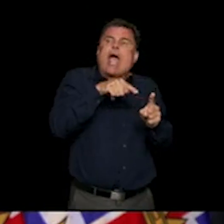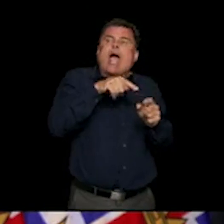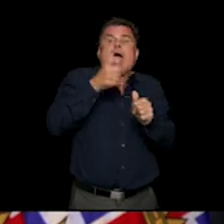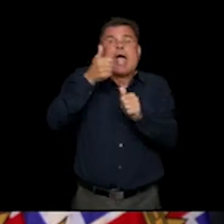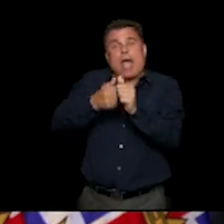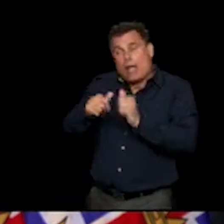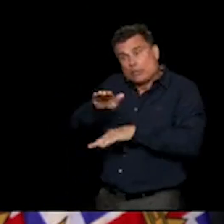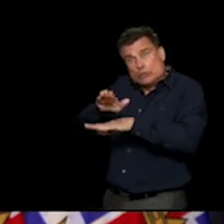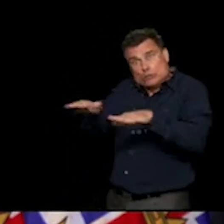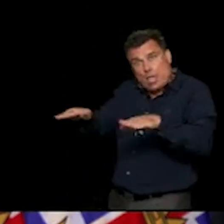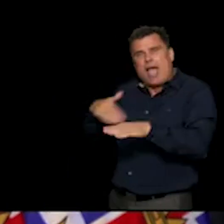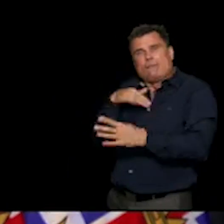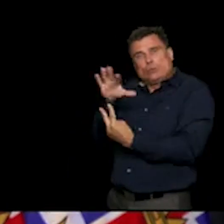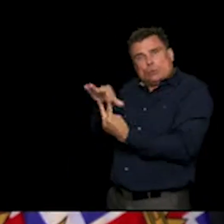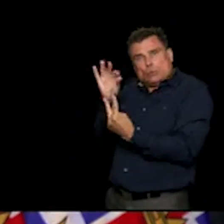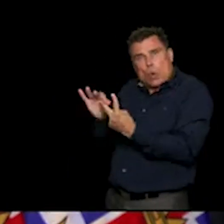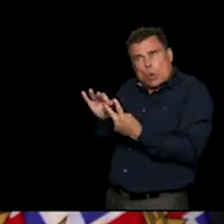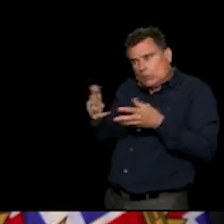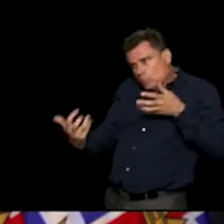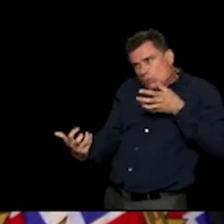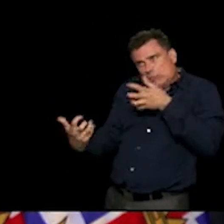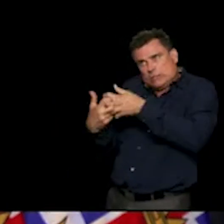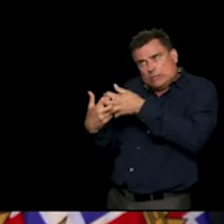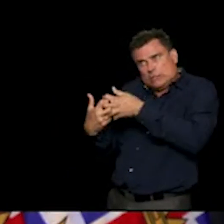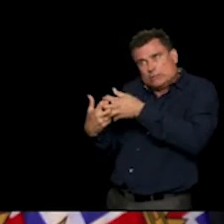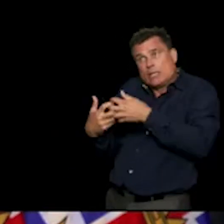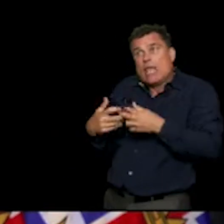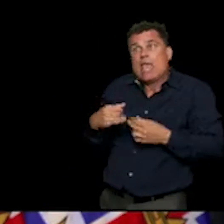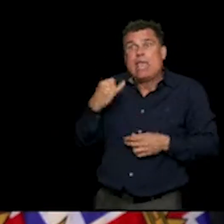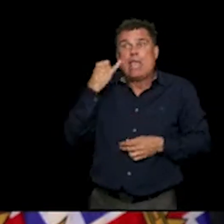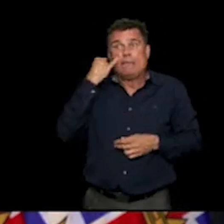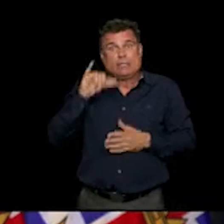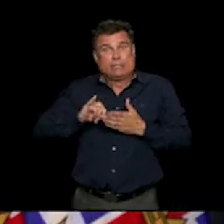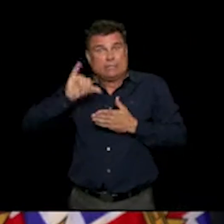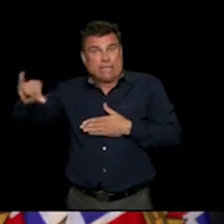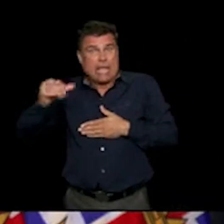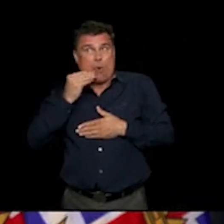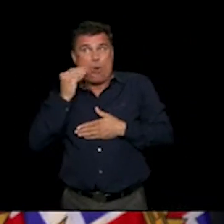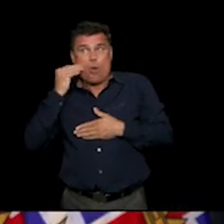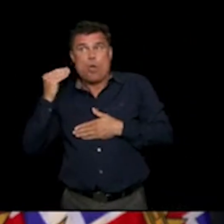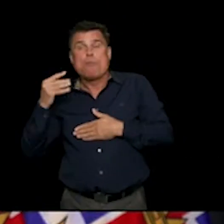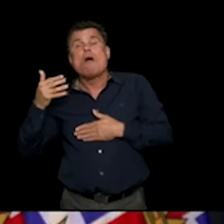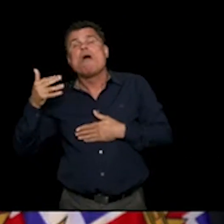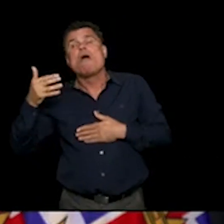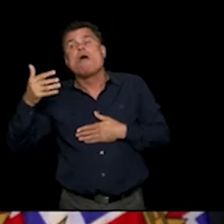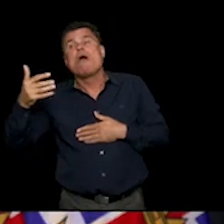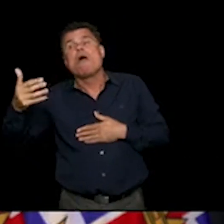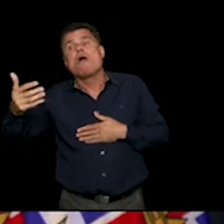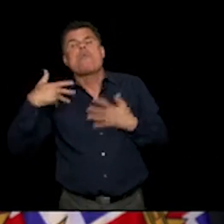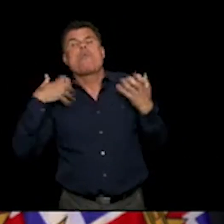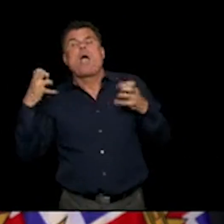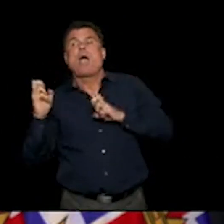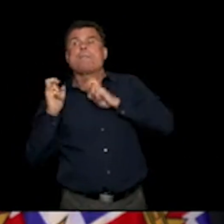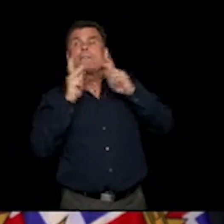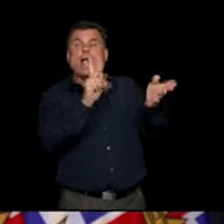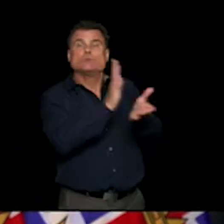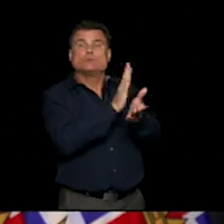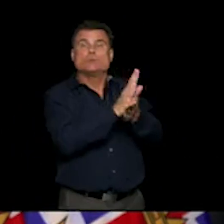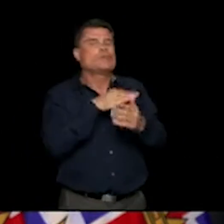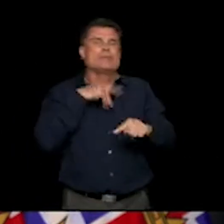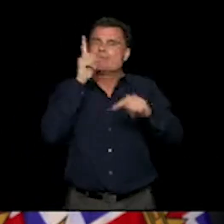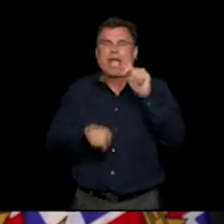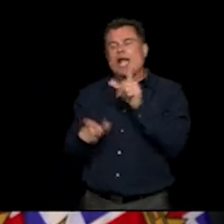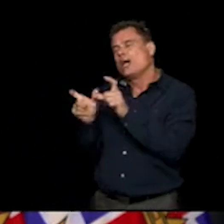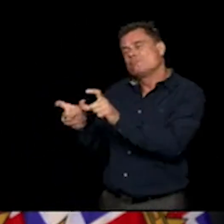in the kind of learning pathway they decided for themselves in a secondary school situation, to keep on moving